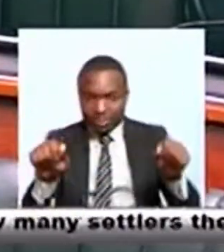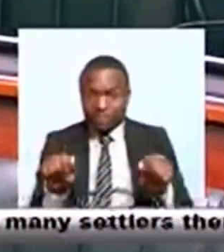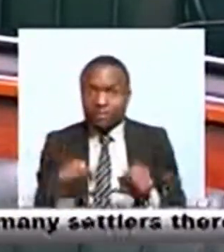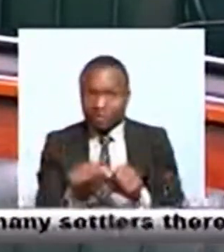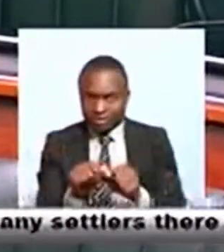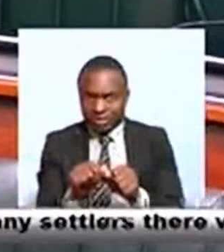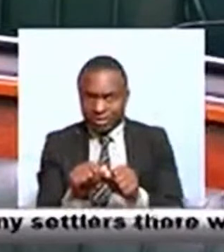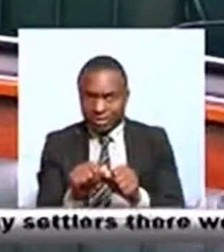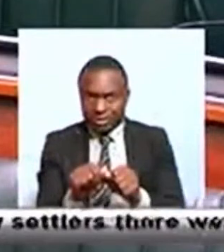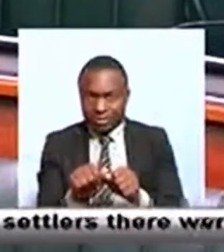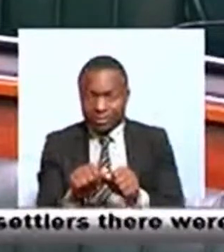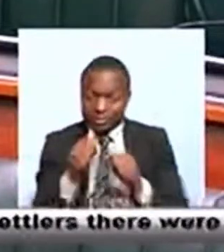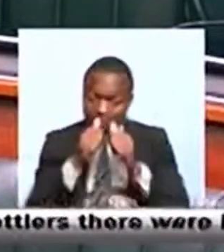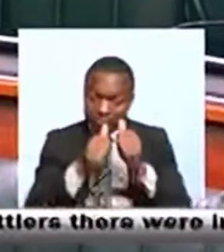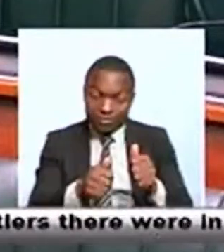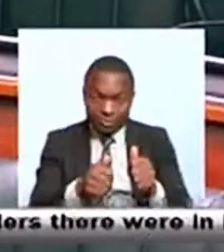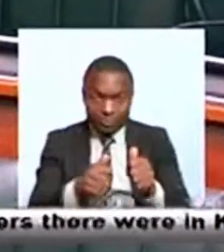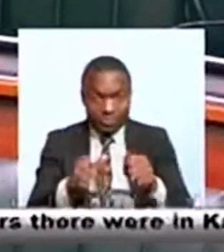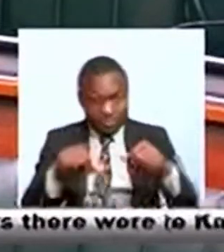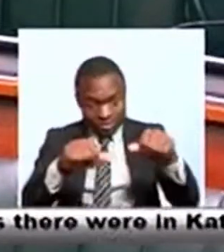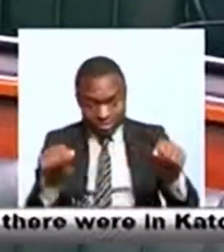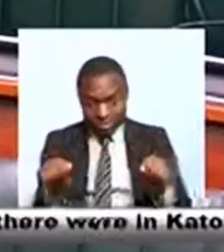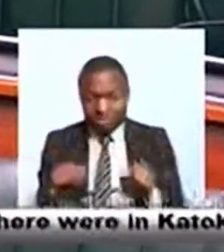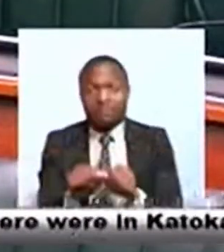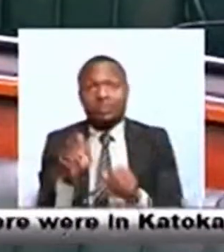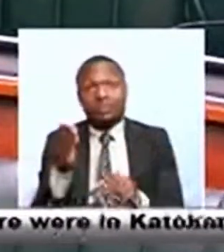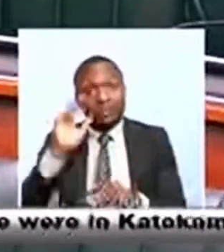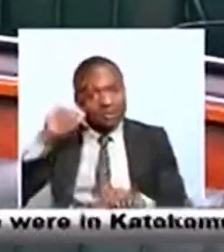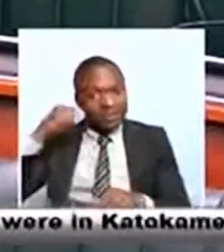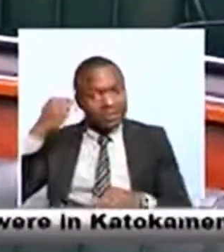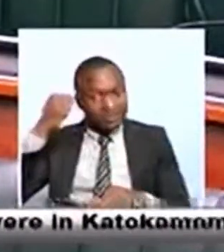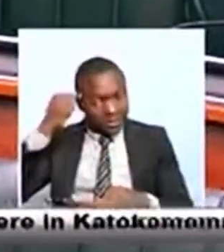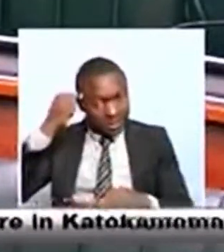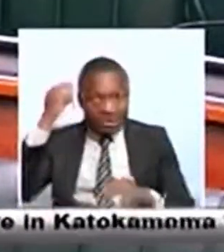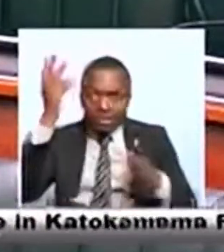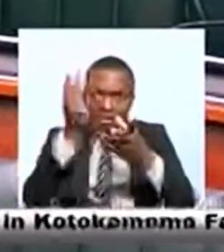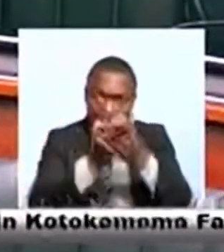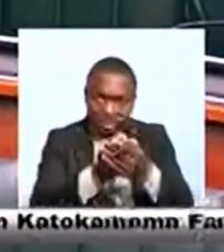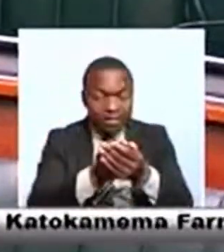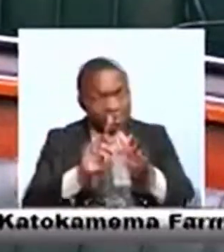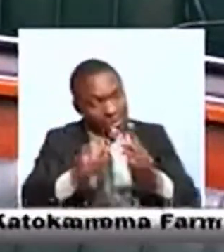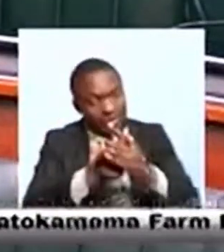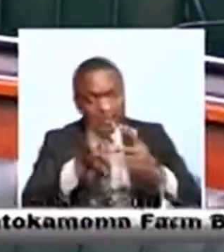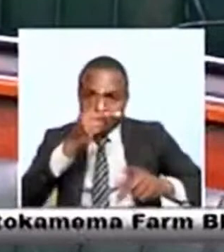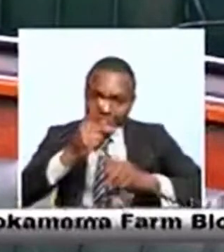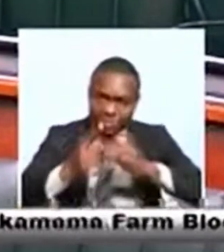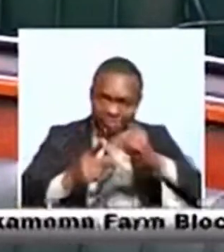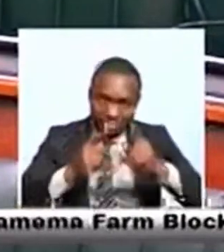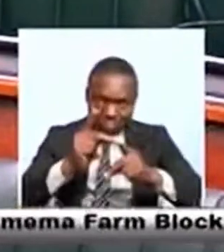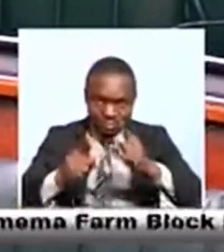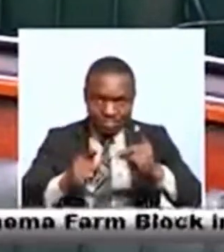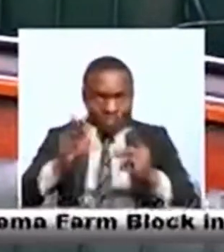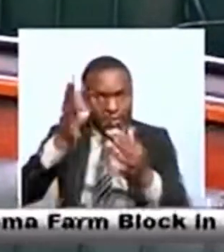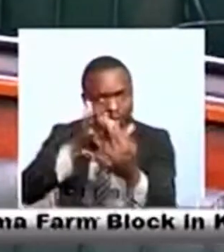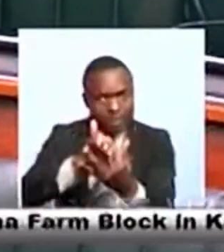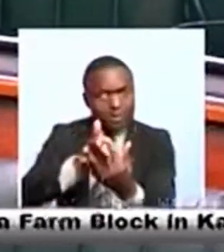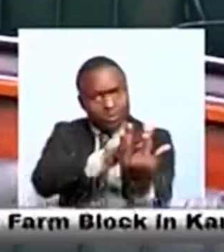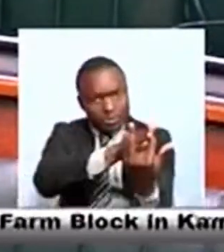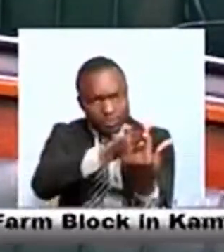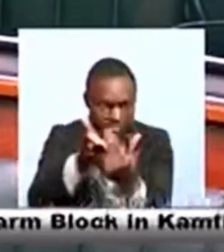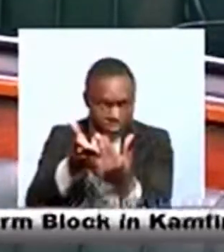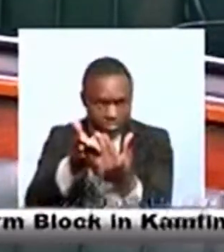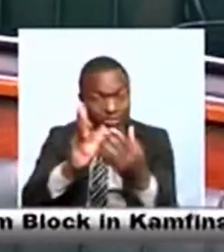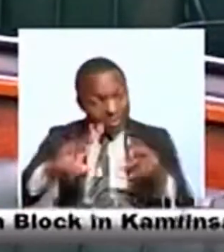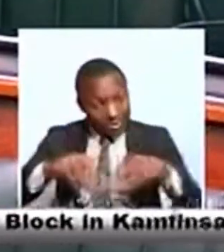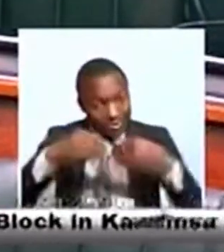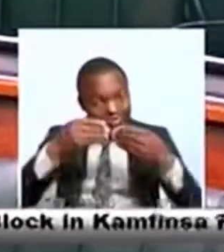dynamics in that area, would government consider beginning the process of degazation, given the